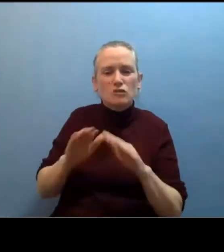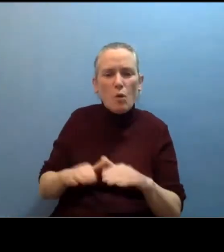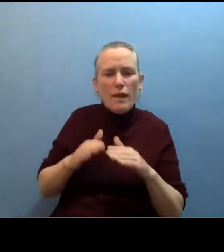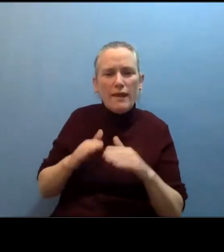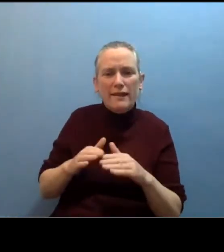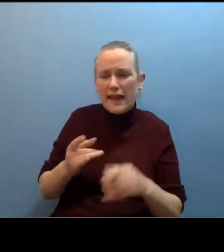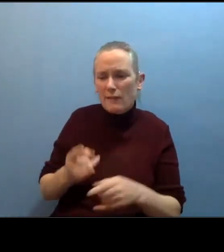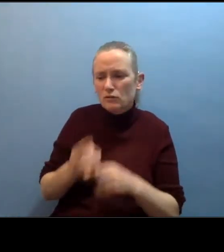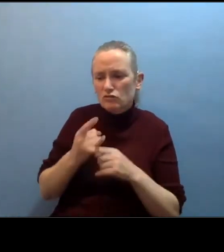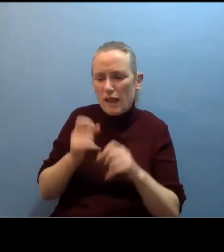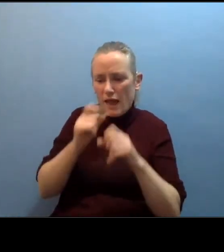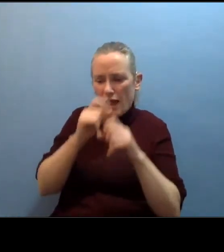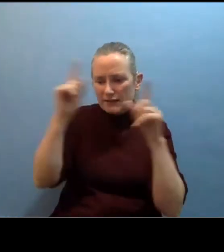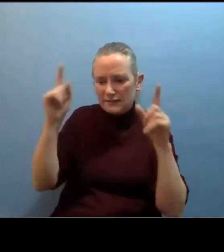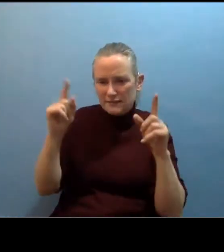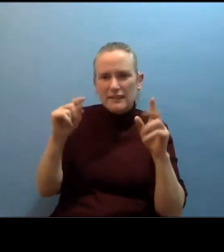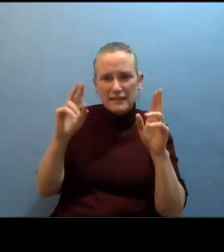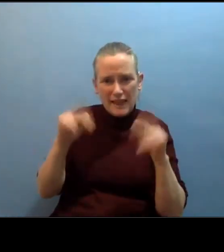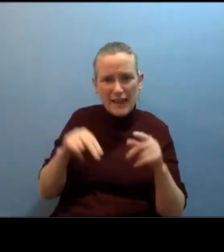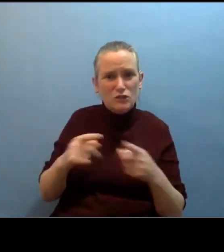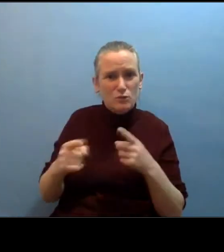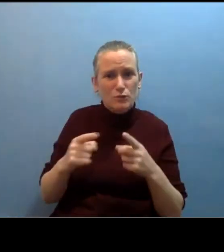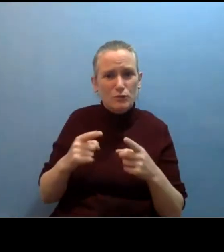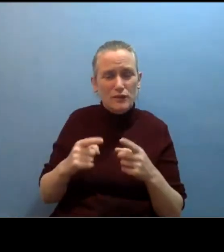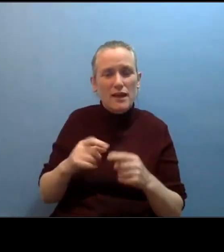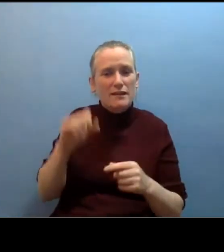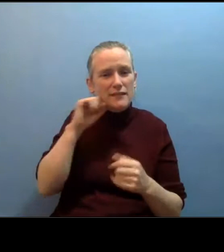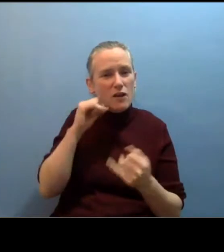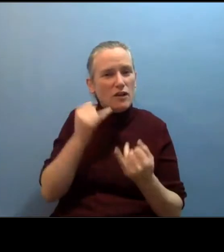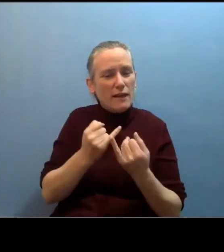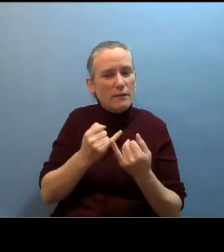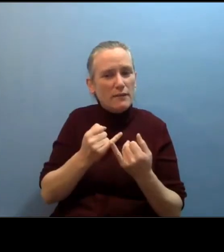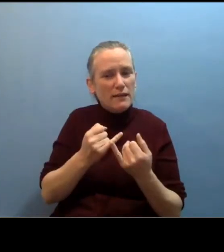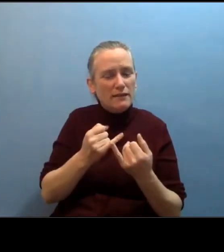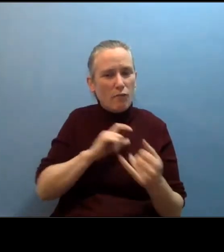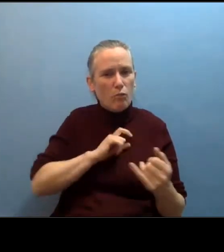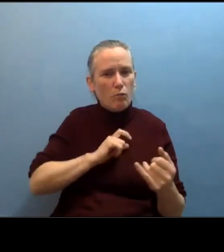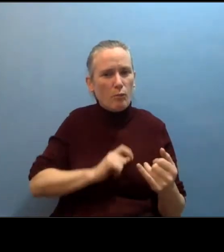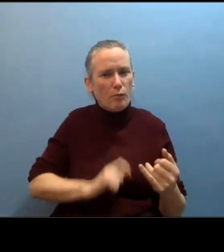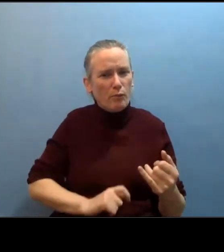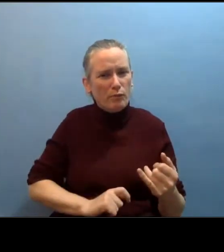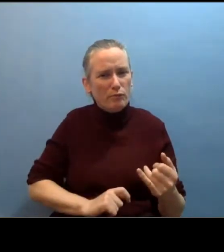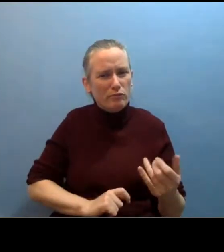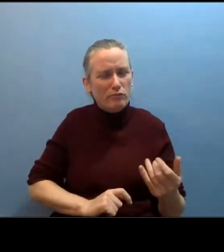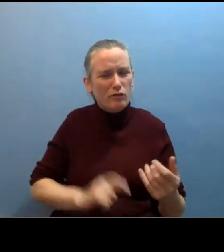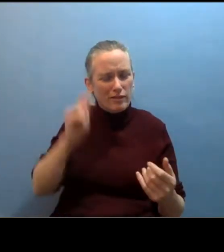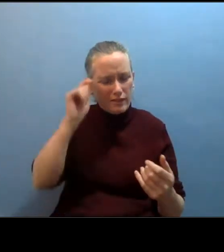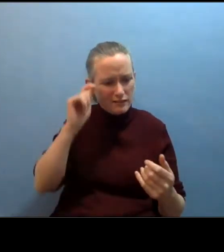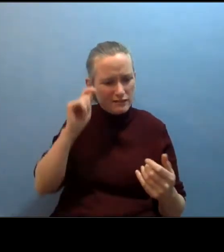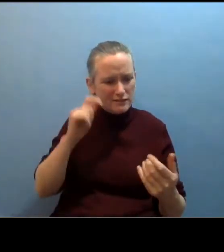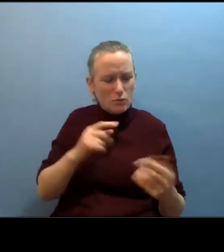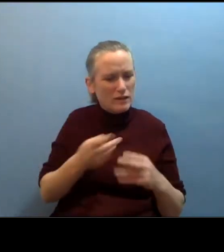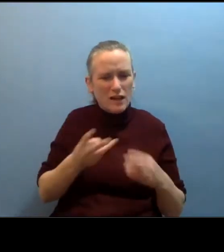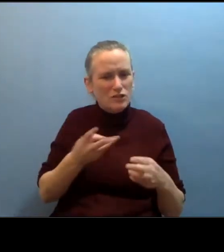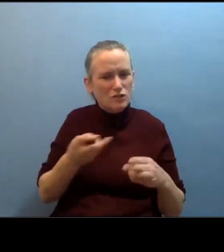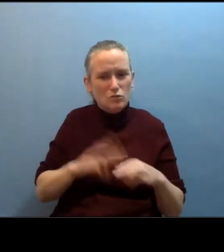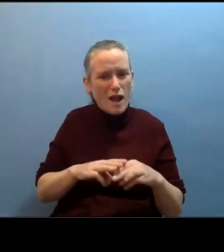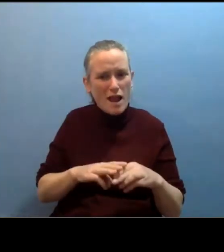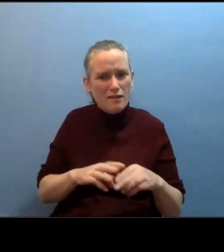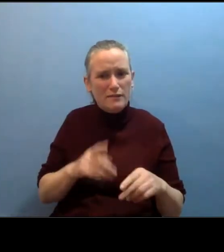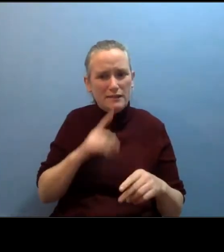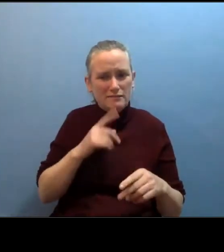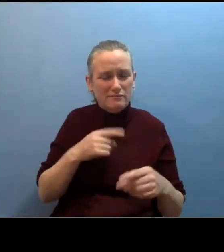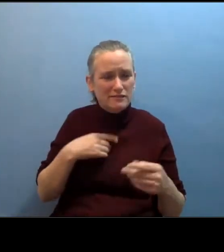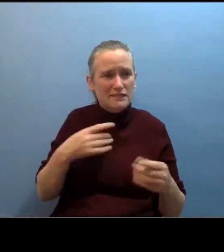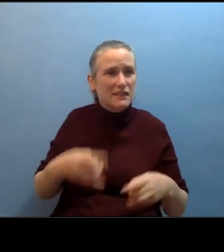help him to realize that he can do it, because it sounds like he might have lost a little bit of confidence in himself, or he thinks he's not going to do well, and so he's kind of letting